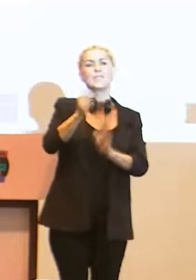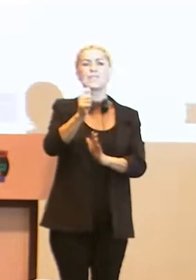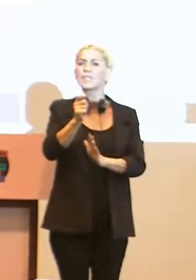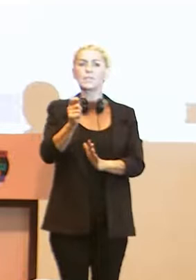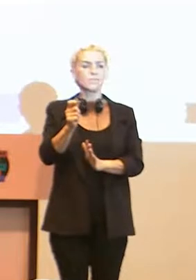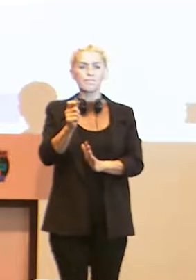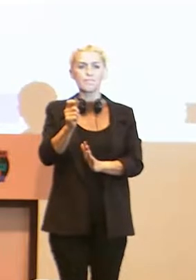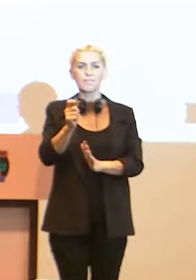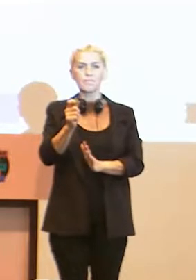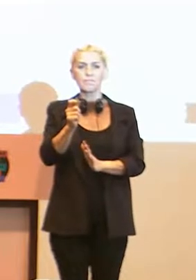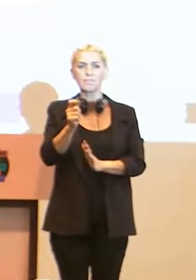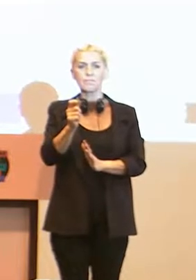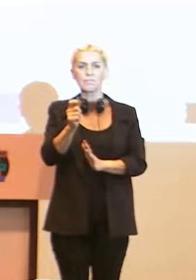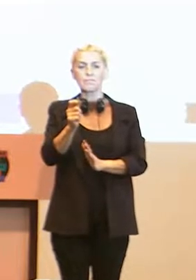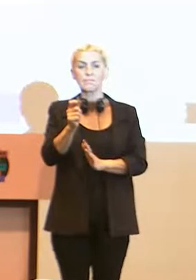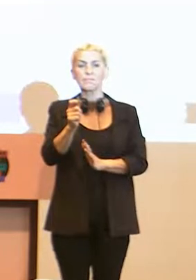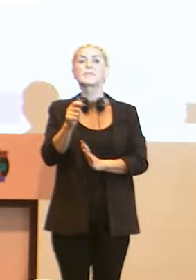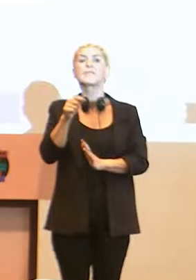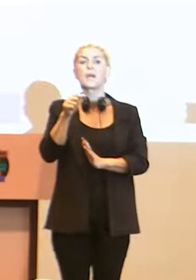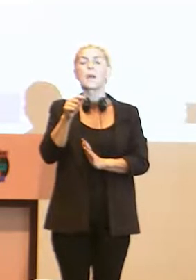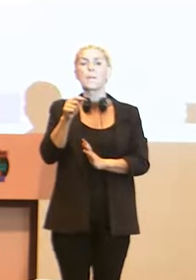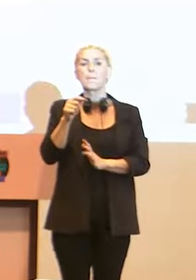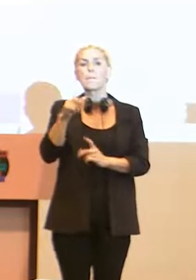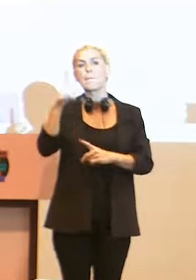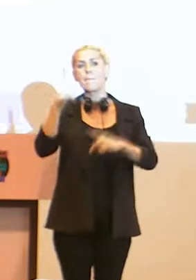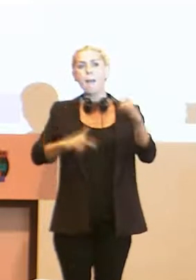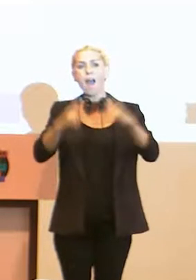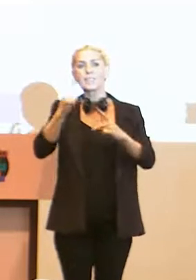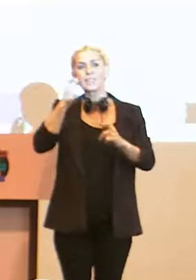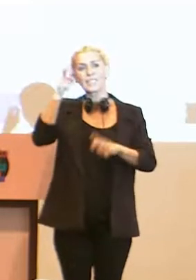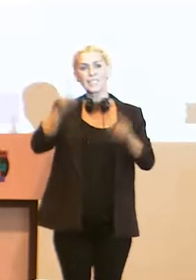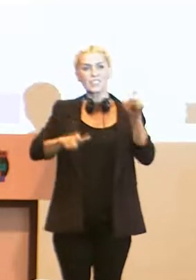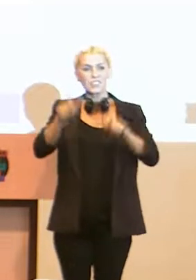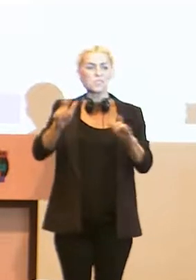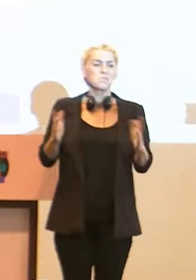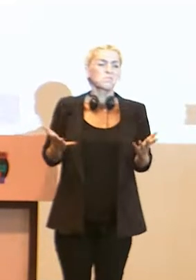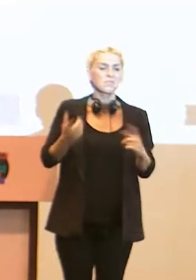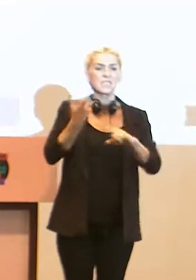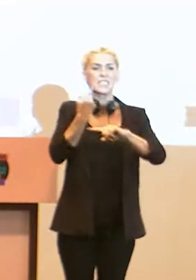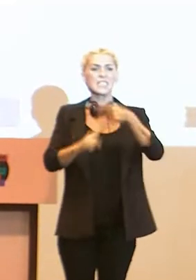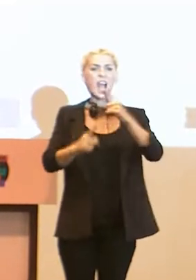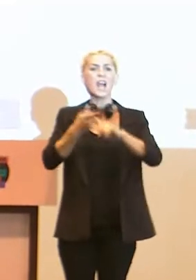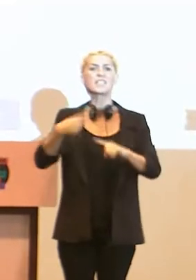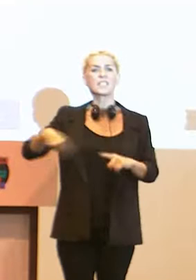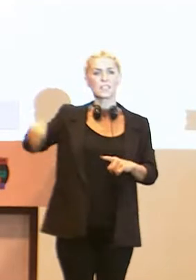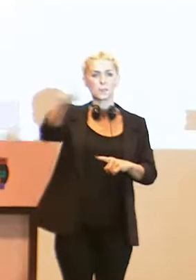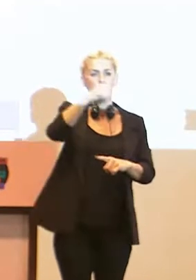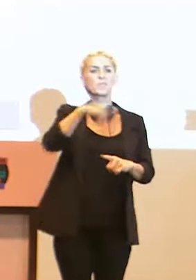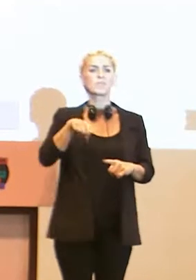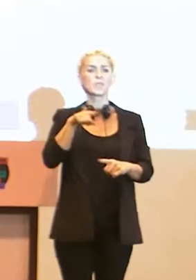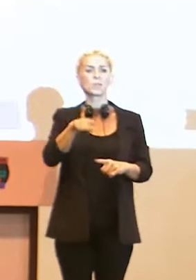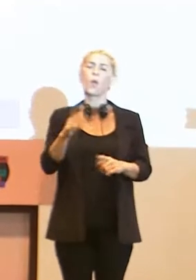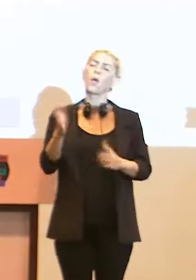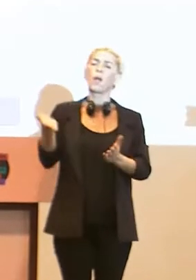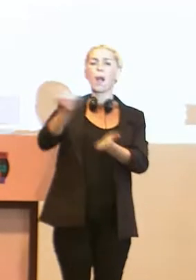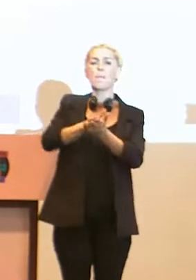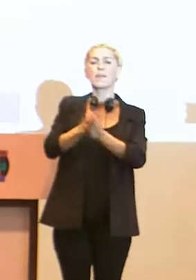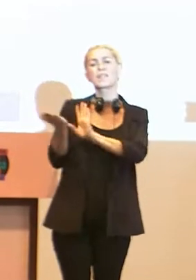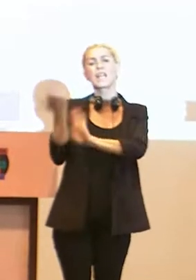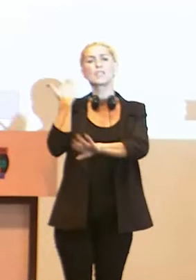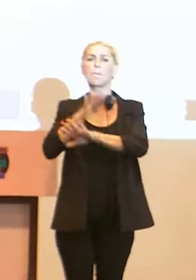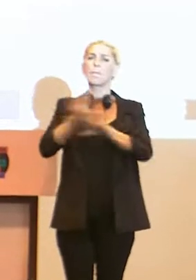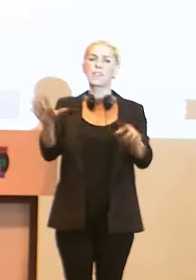here look at the future this type of an understanding is still defended